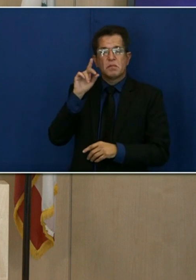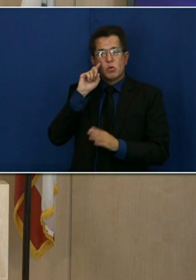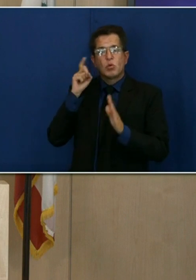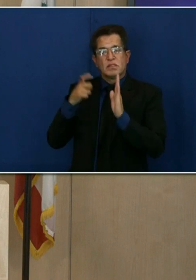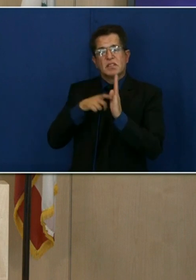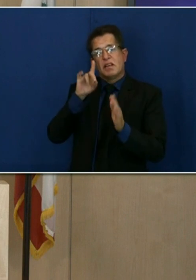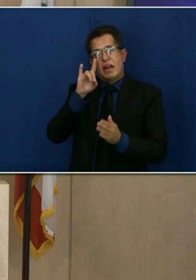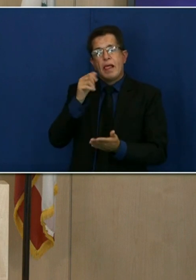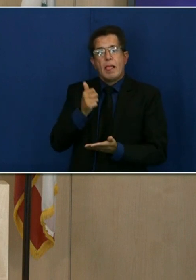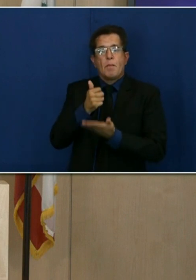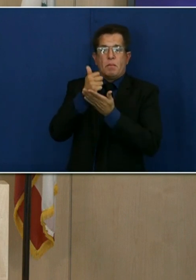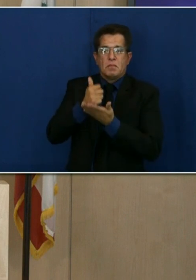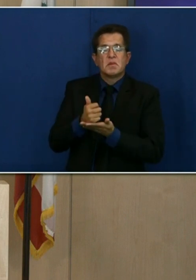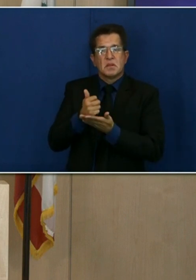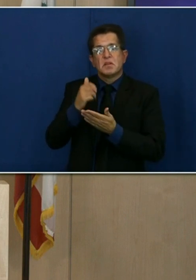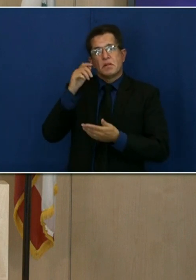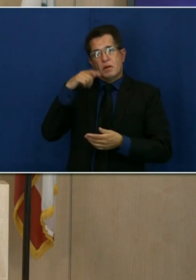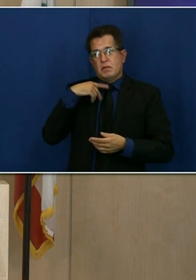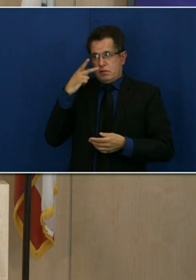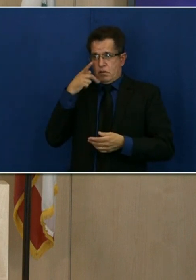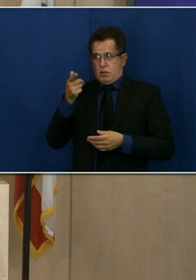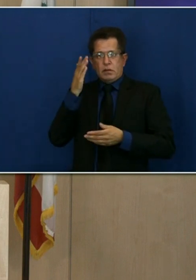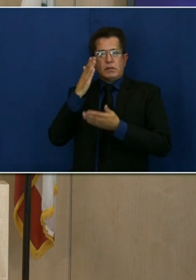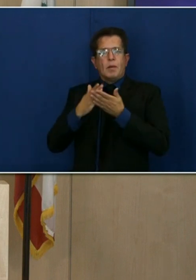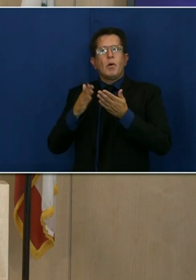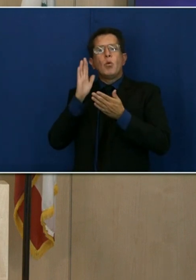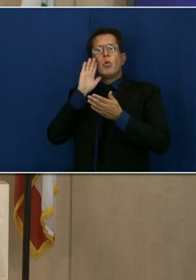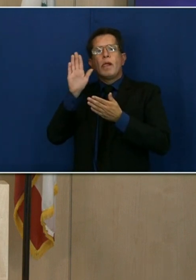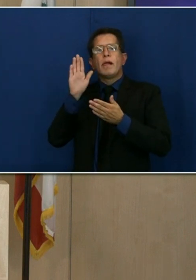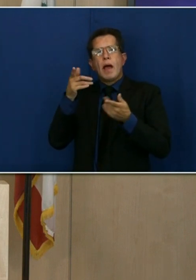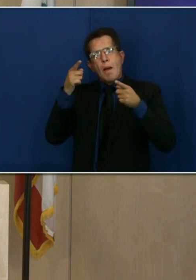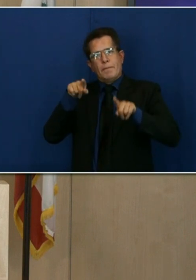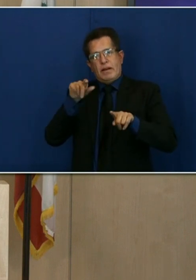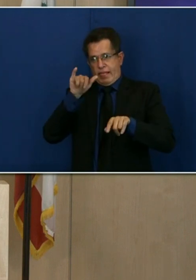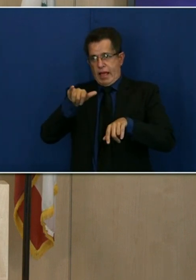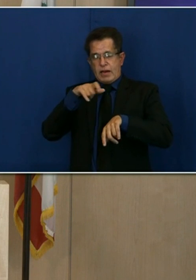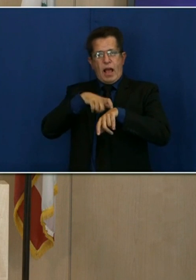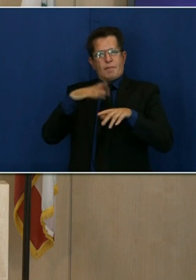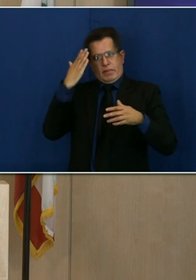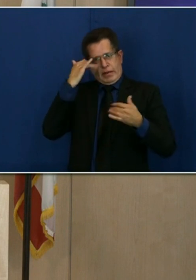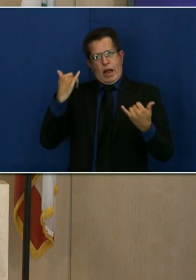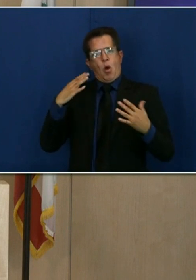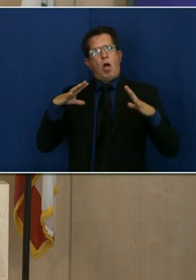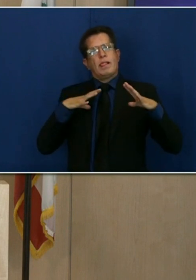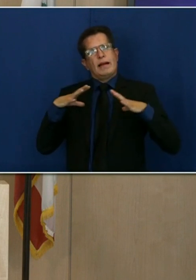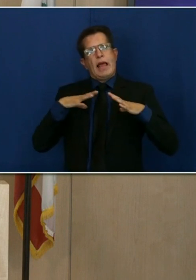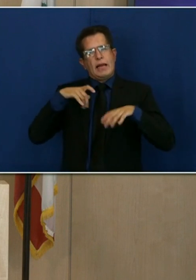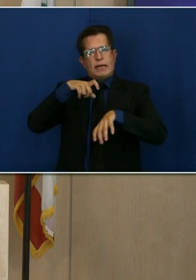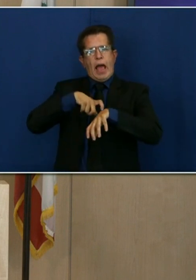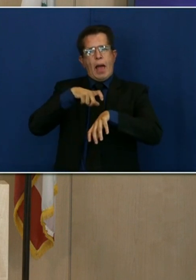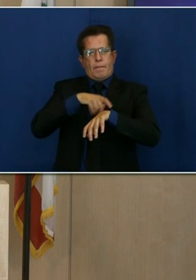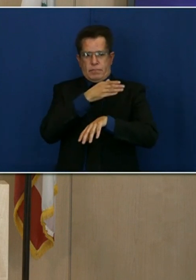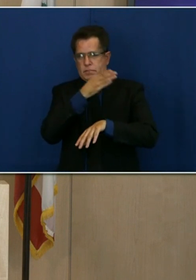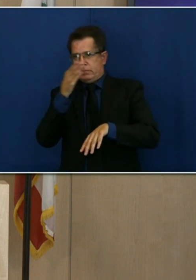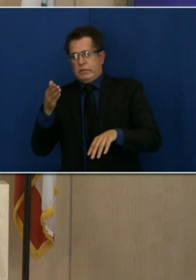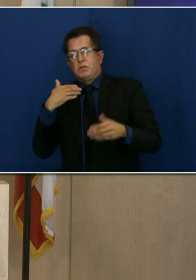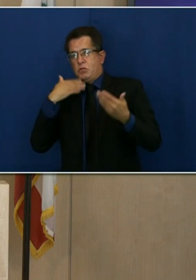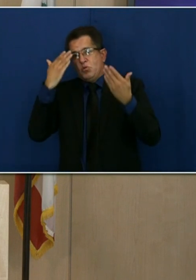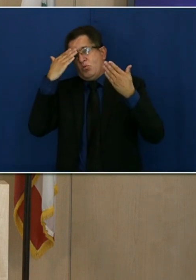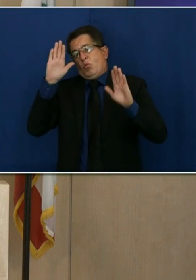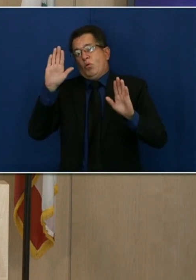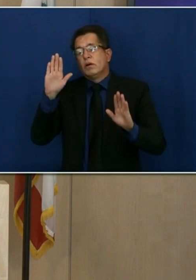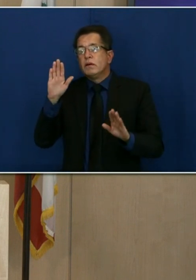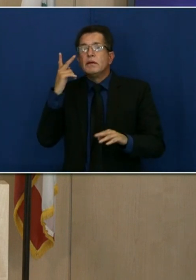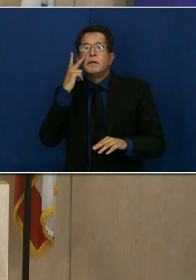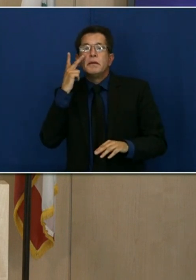Would we expect to see some case increases over other activities during that period of time, the holiday time frame? We really won't know that for a